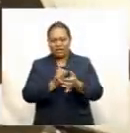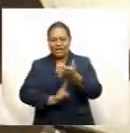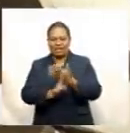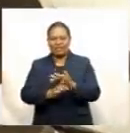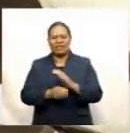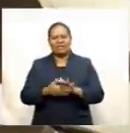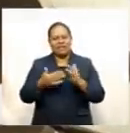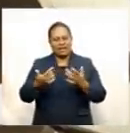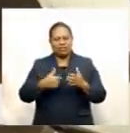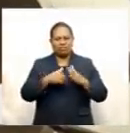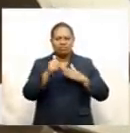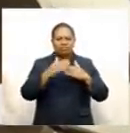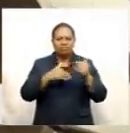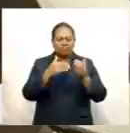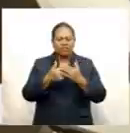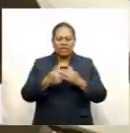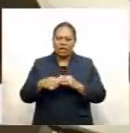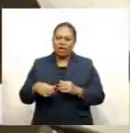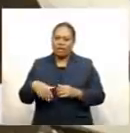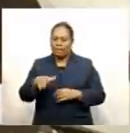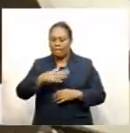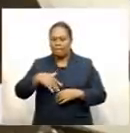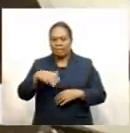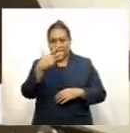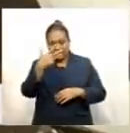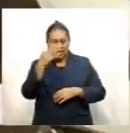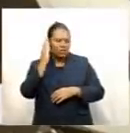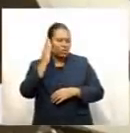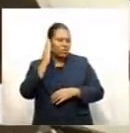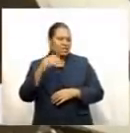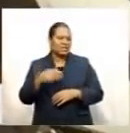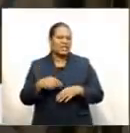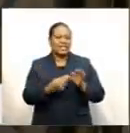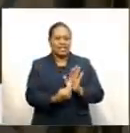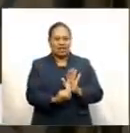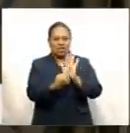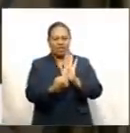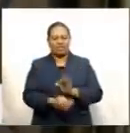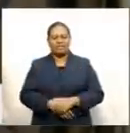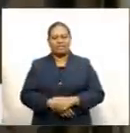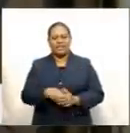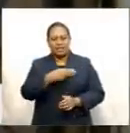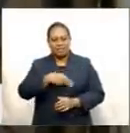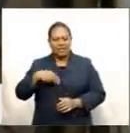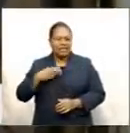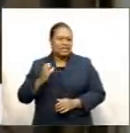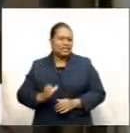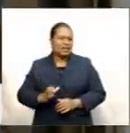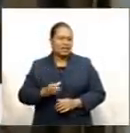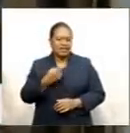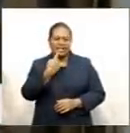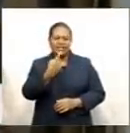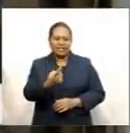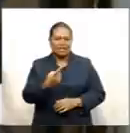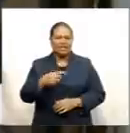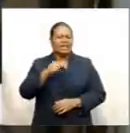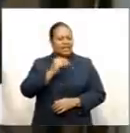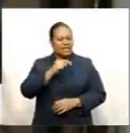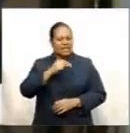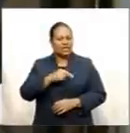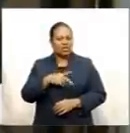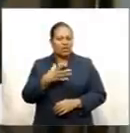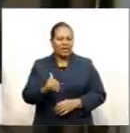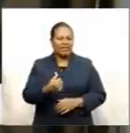the rehabilitation and reconstruction of 9 schools in the Northern Division. Minister Rosie Akbar says the need to provide safe